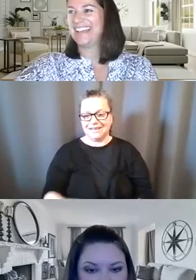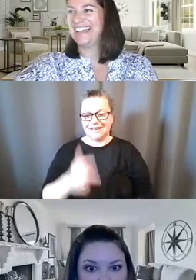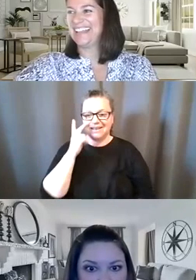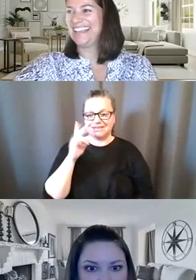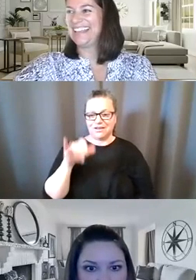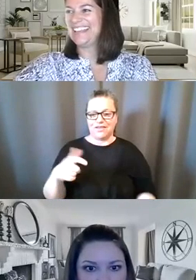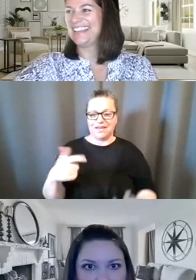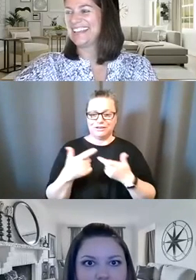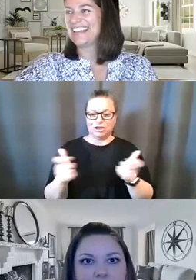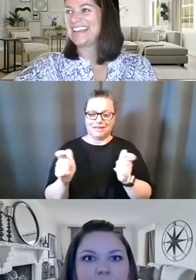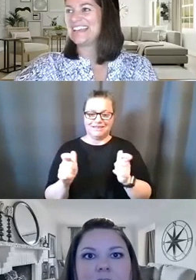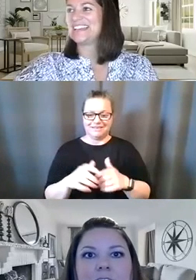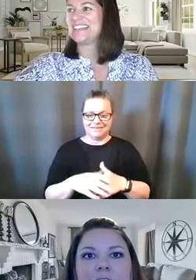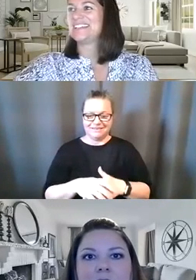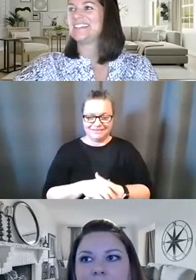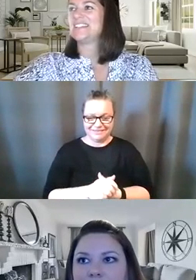giant.